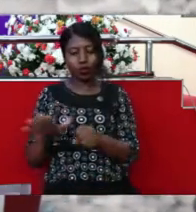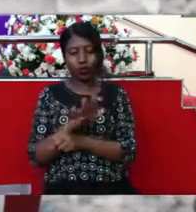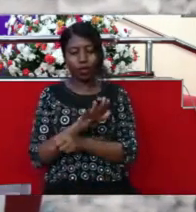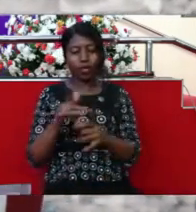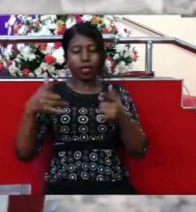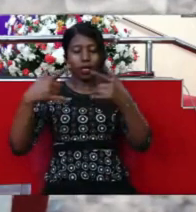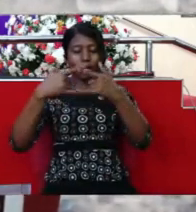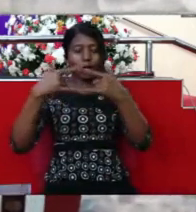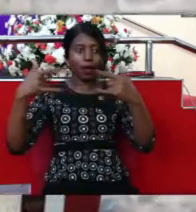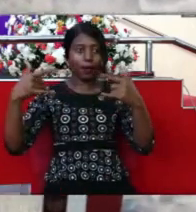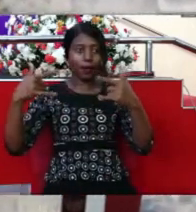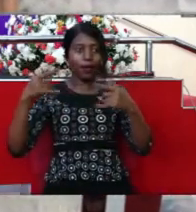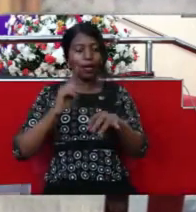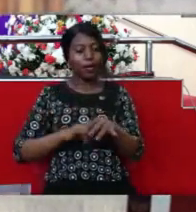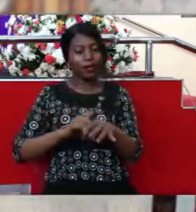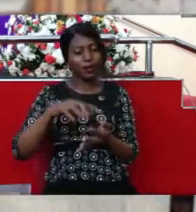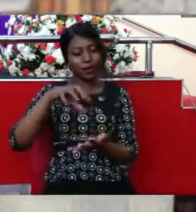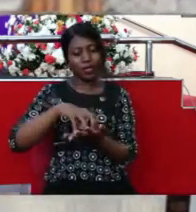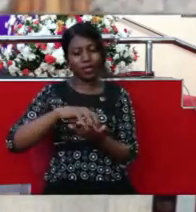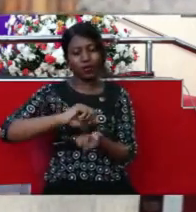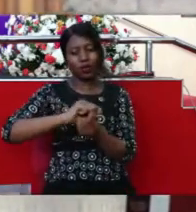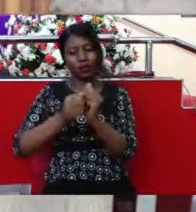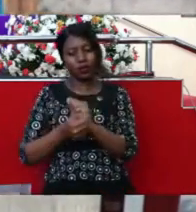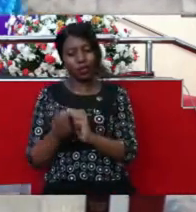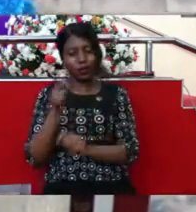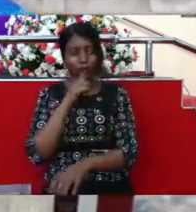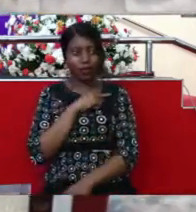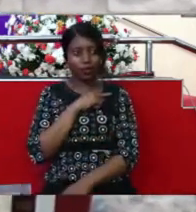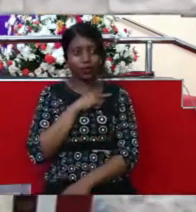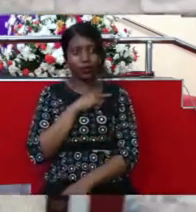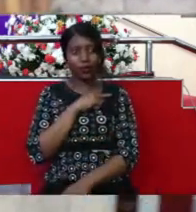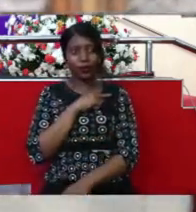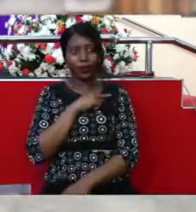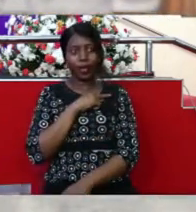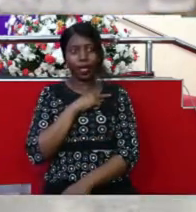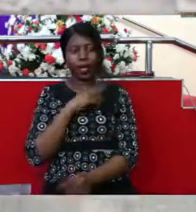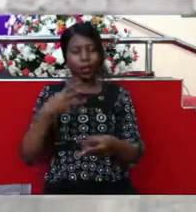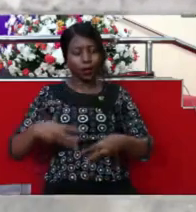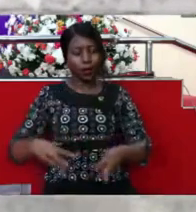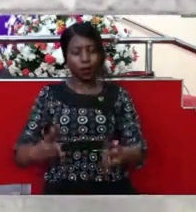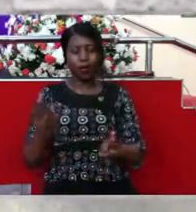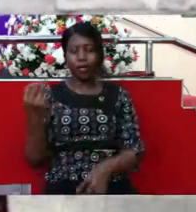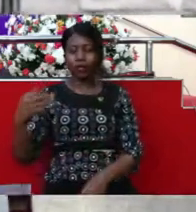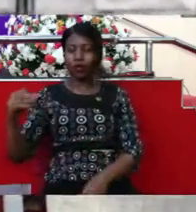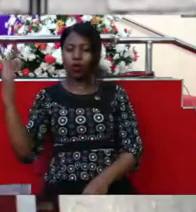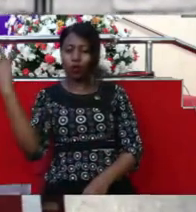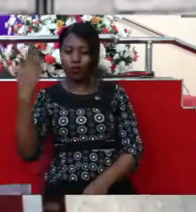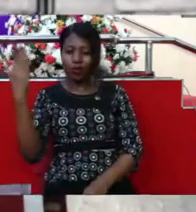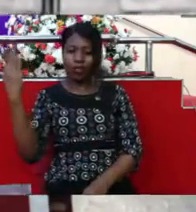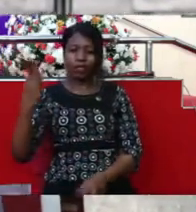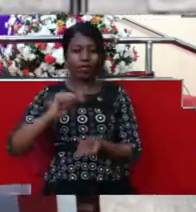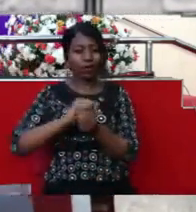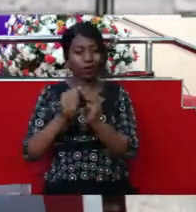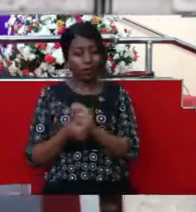Times and seasons have changed. Wakati na majiri yamebadilika. Methods of evangelism and outreach have changed. Na jinsi ya kufanya